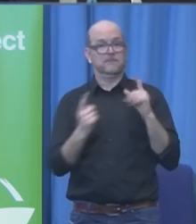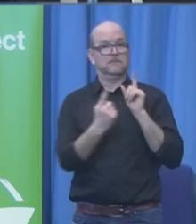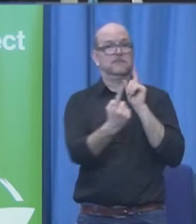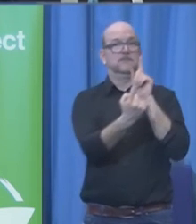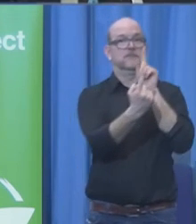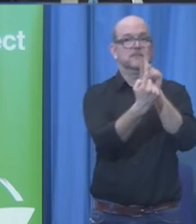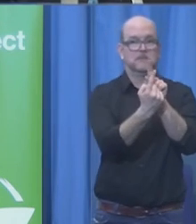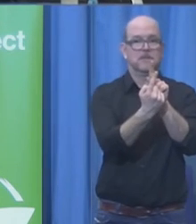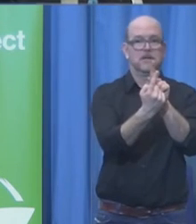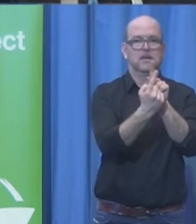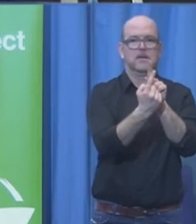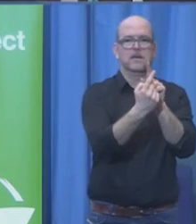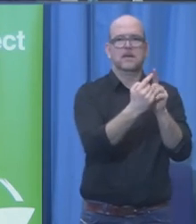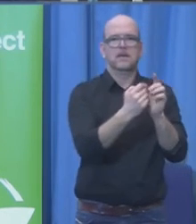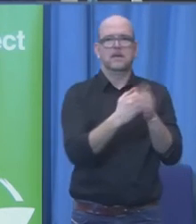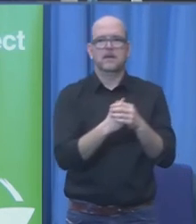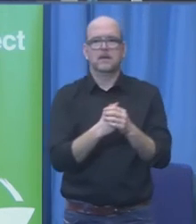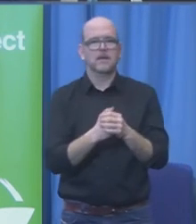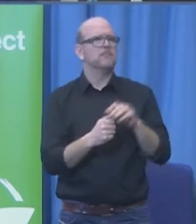Konzern, Billa,